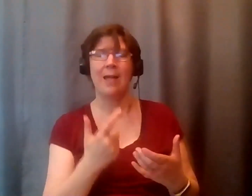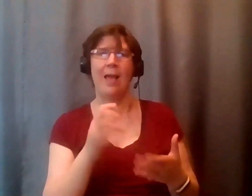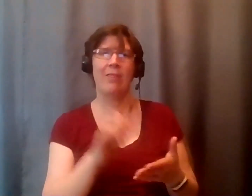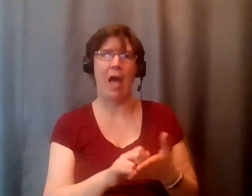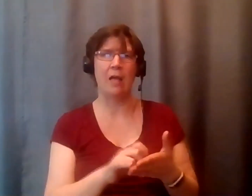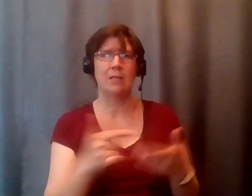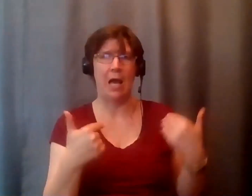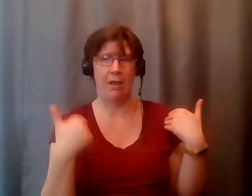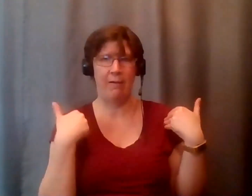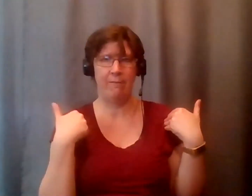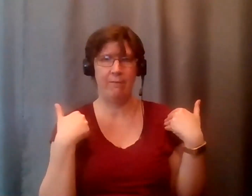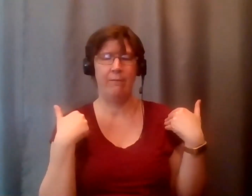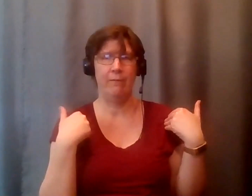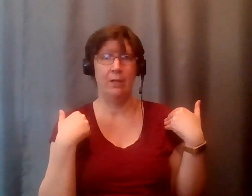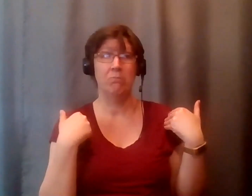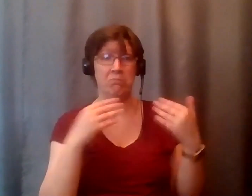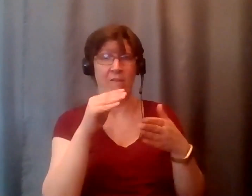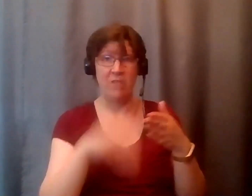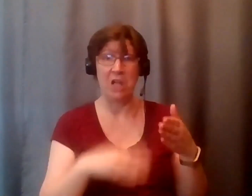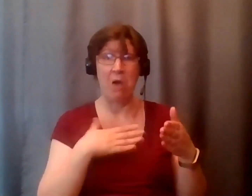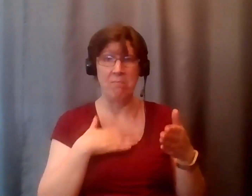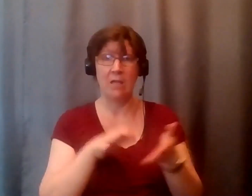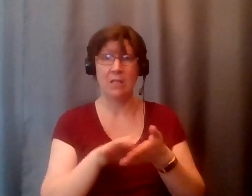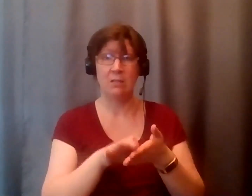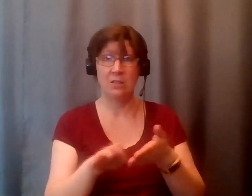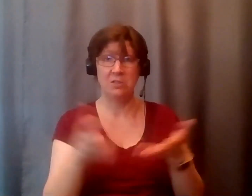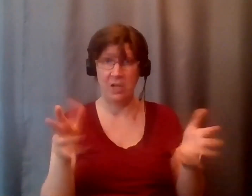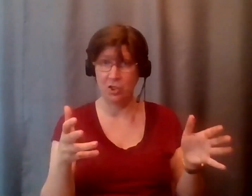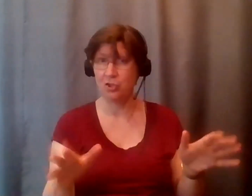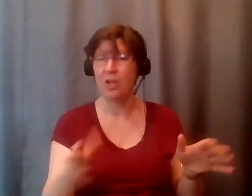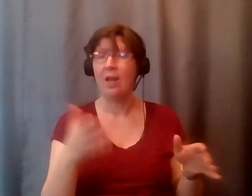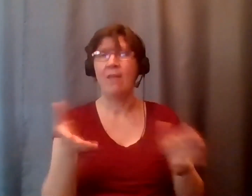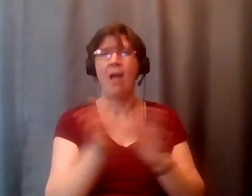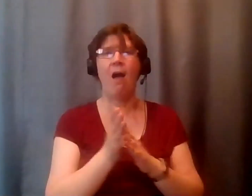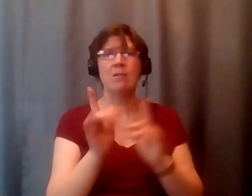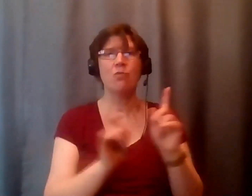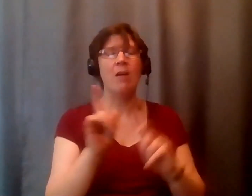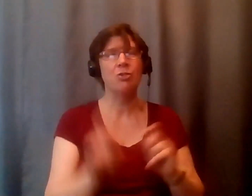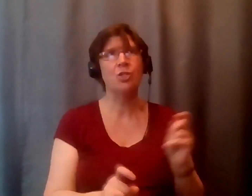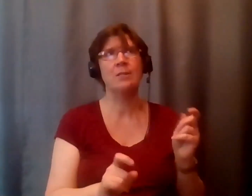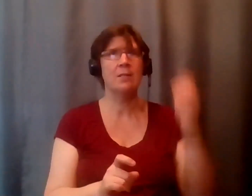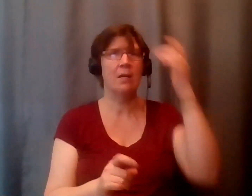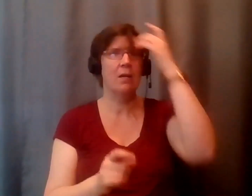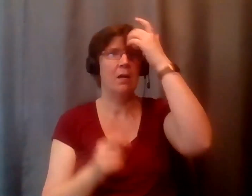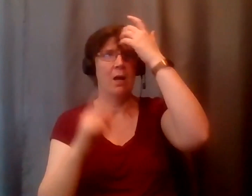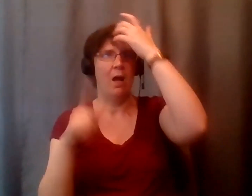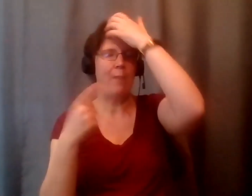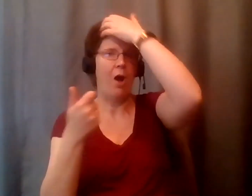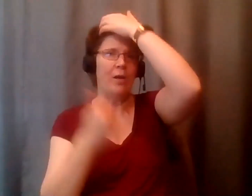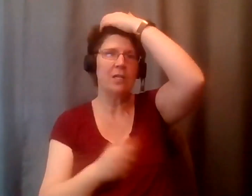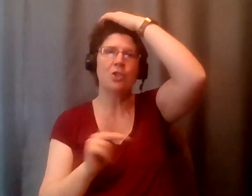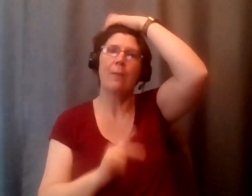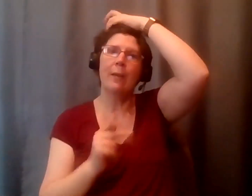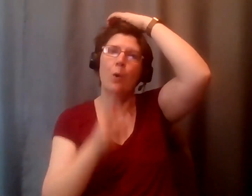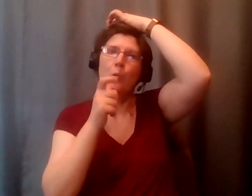I have completed the census, and they asked questions about each of the people who